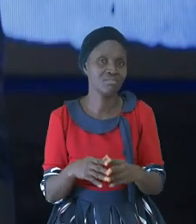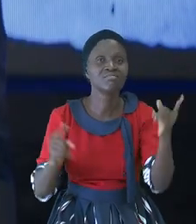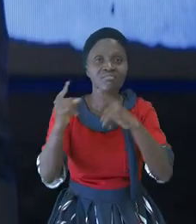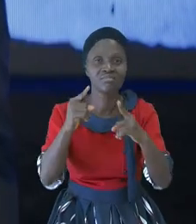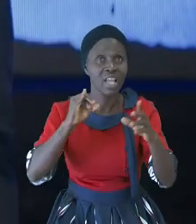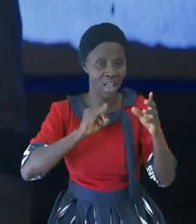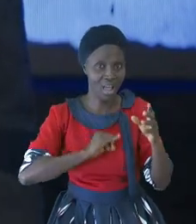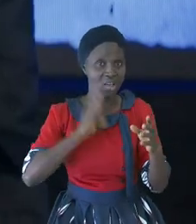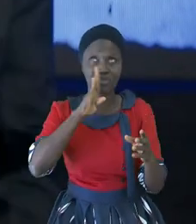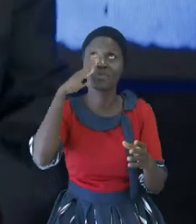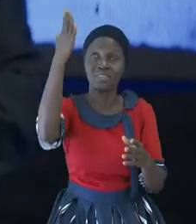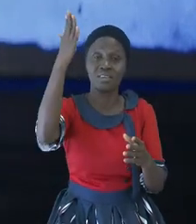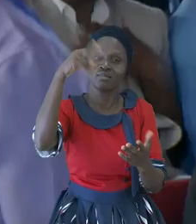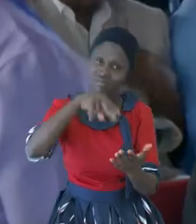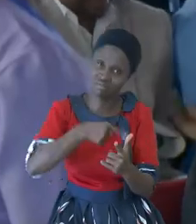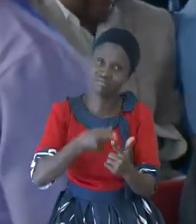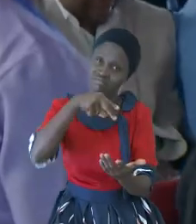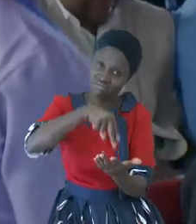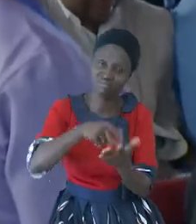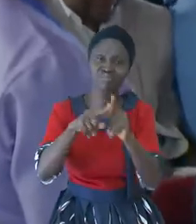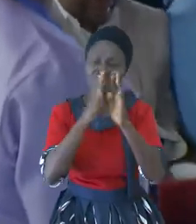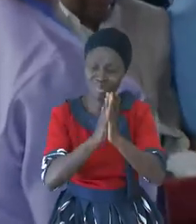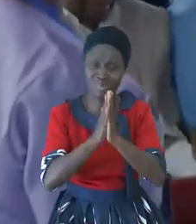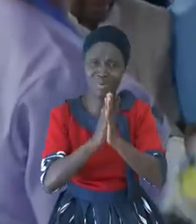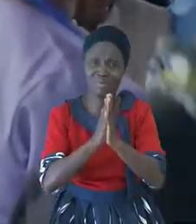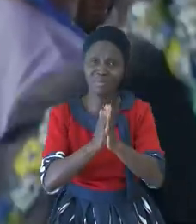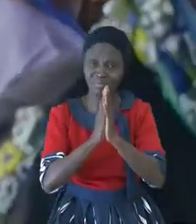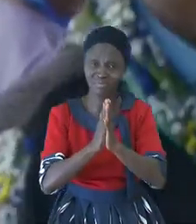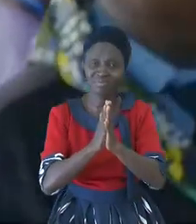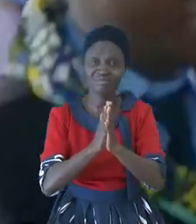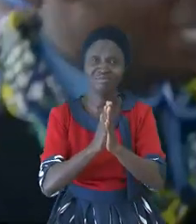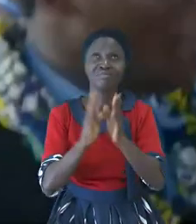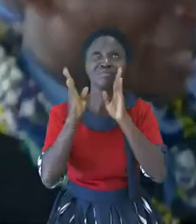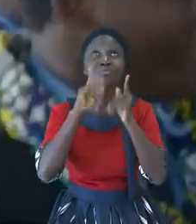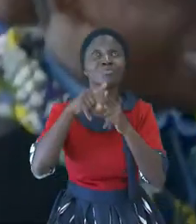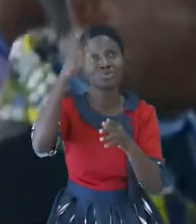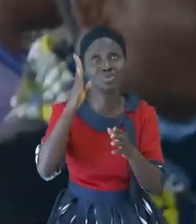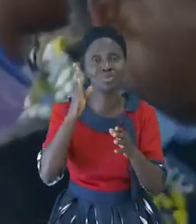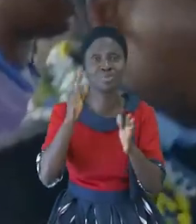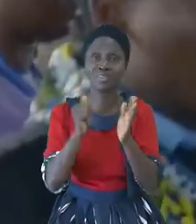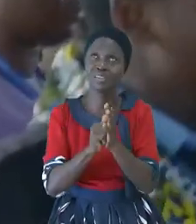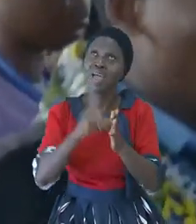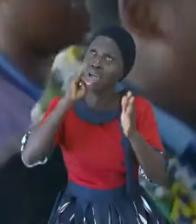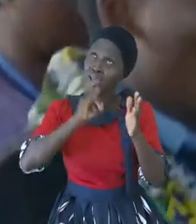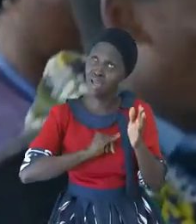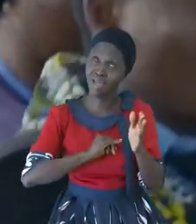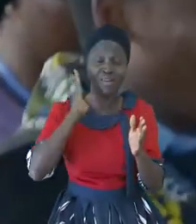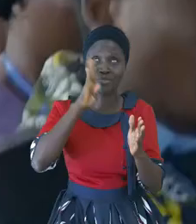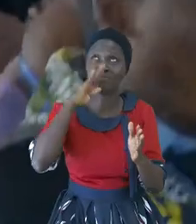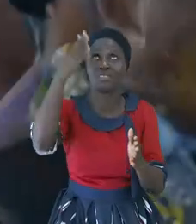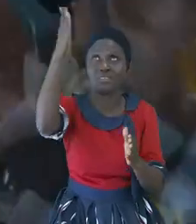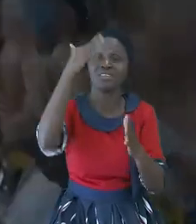Amen. Rise up and pray and tell the Lord, I will be there.